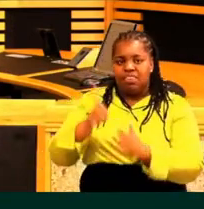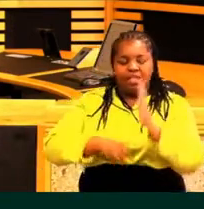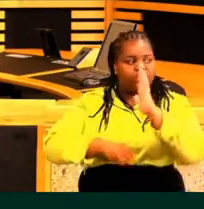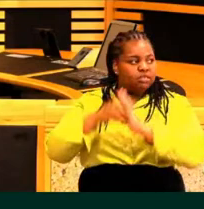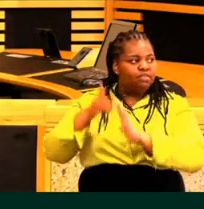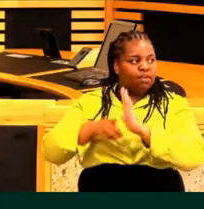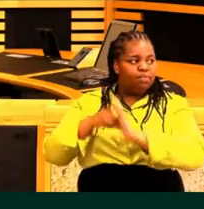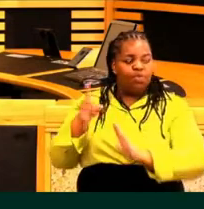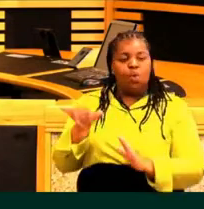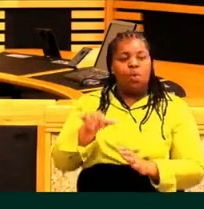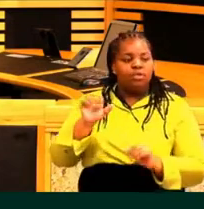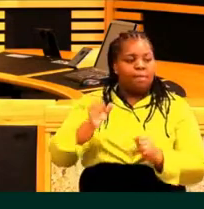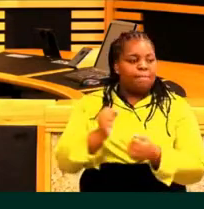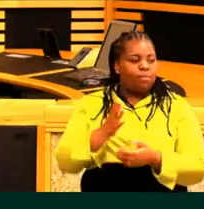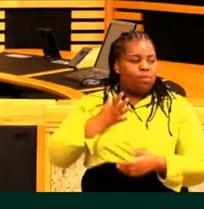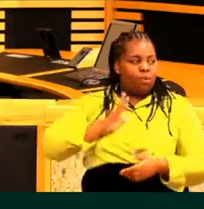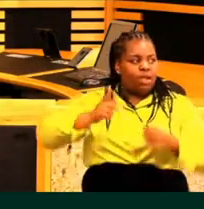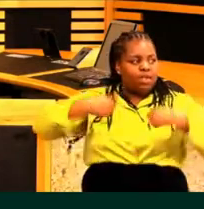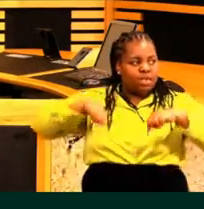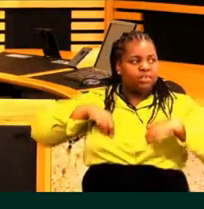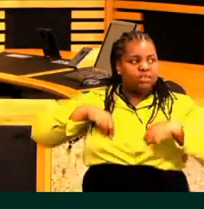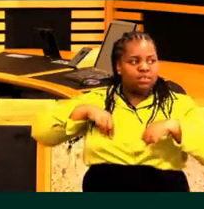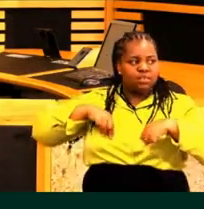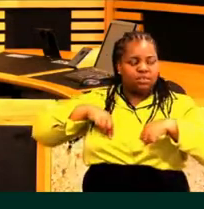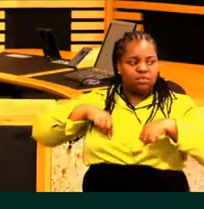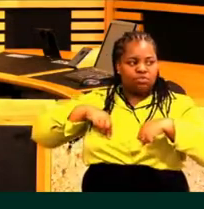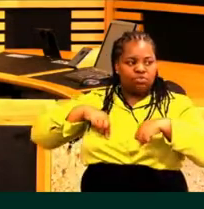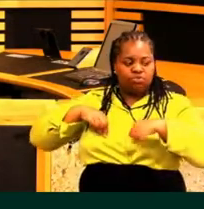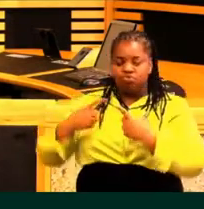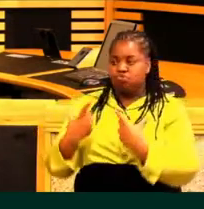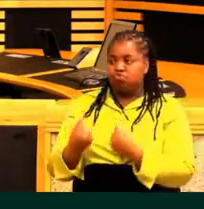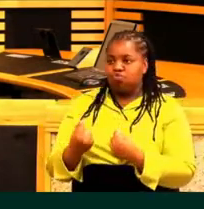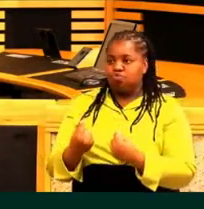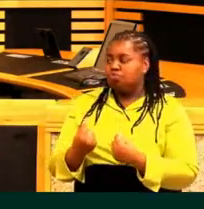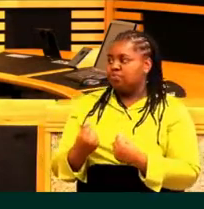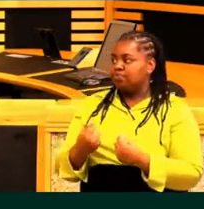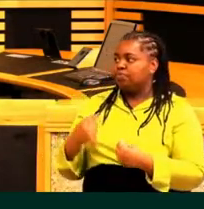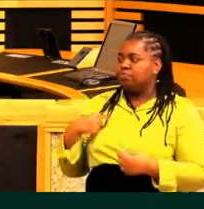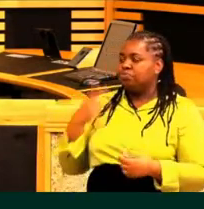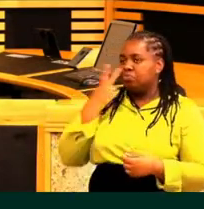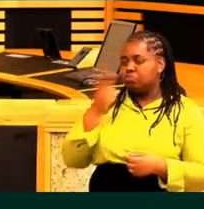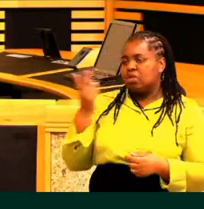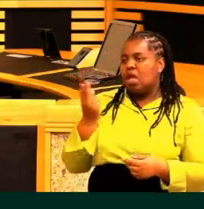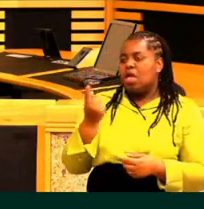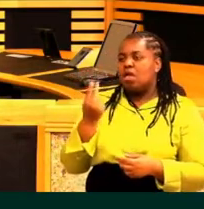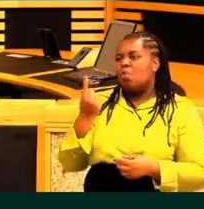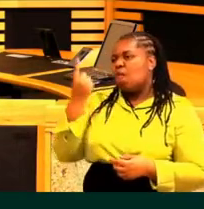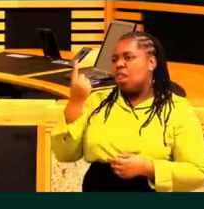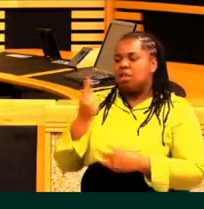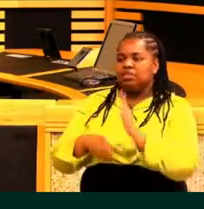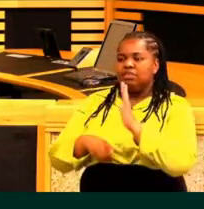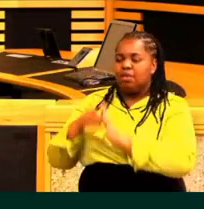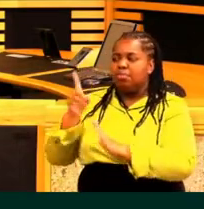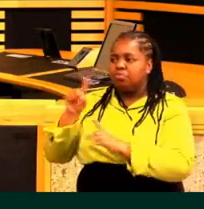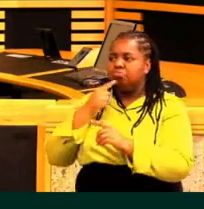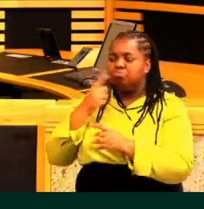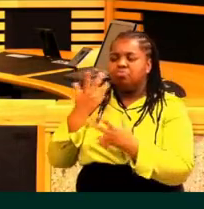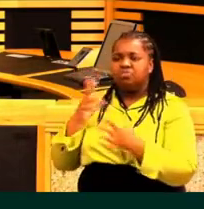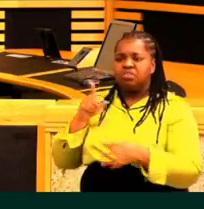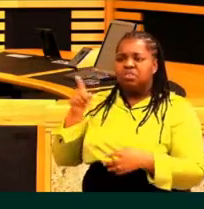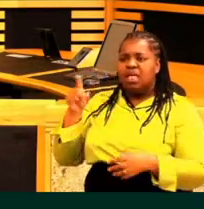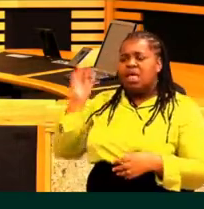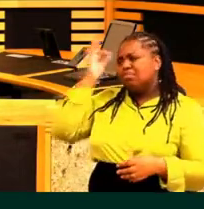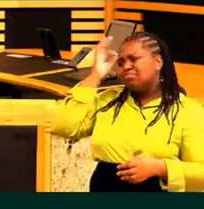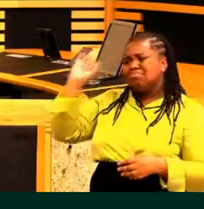in which it wants us to to take one of the development economics makes the point that state